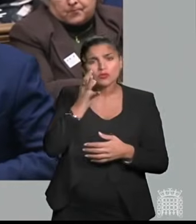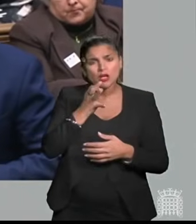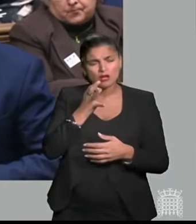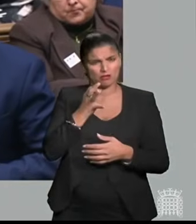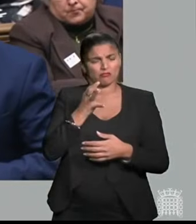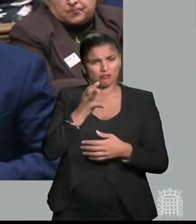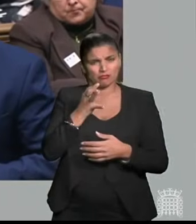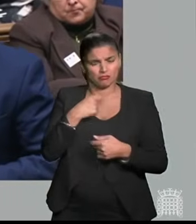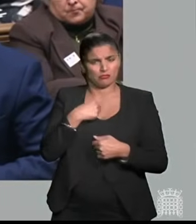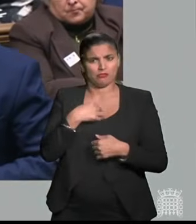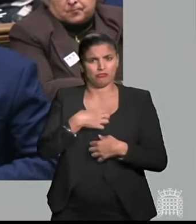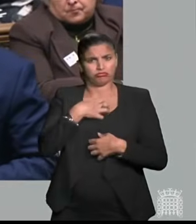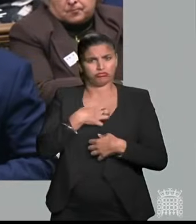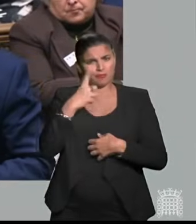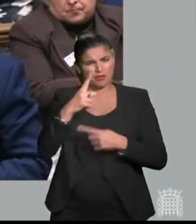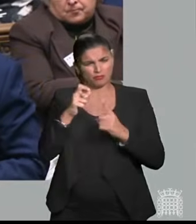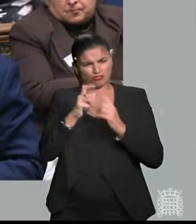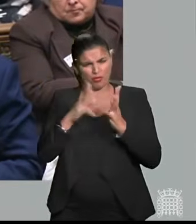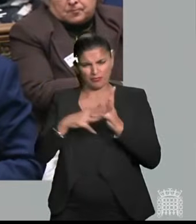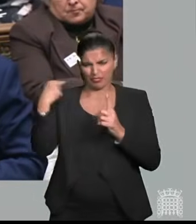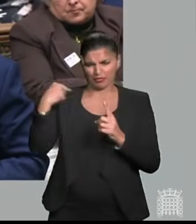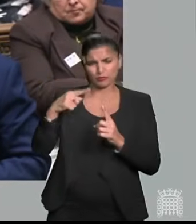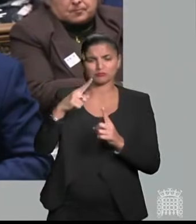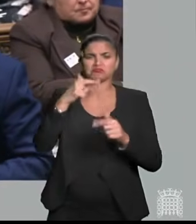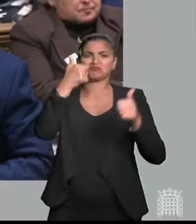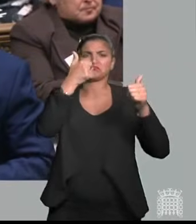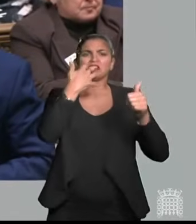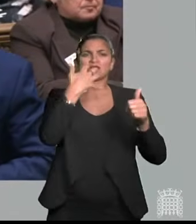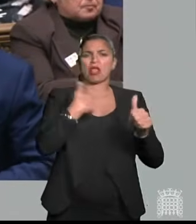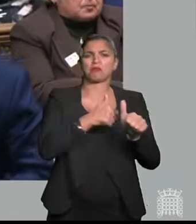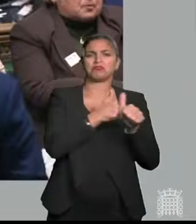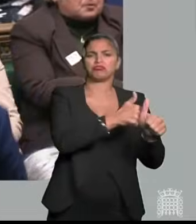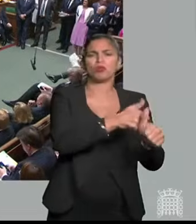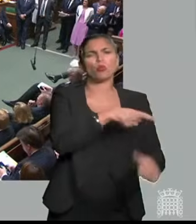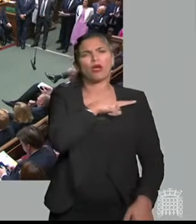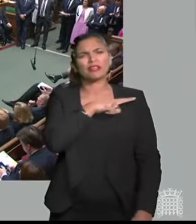the Opposition have supported Israel's right to do so. Why?